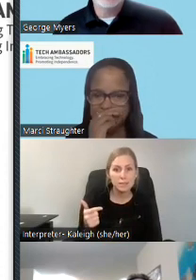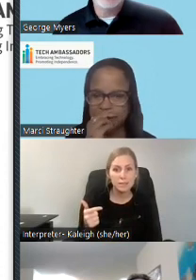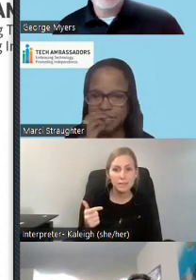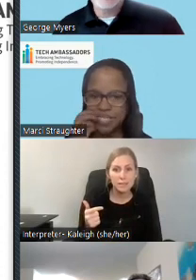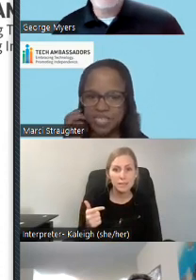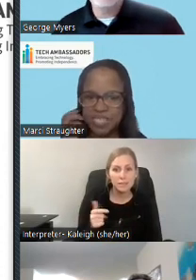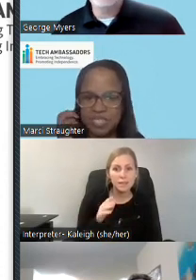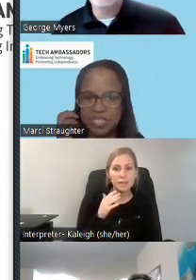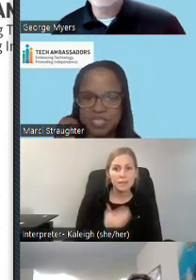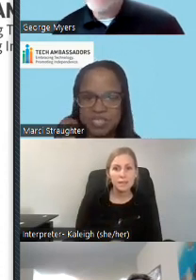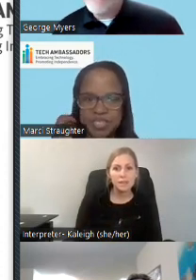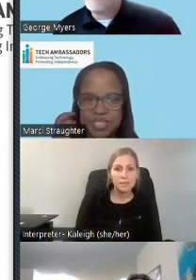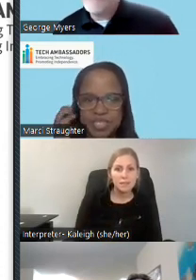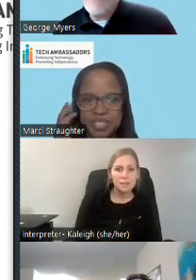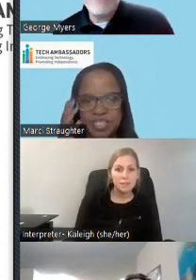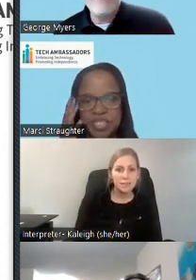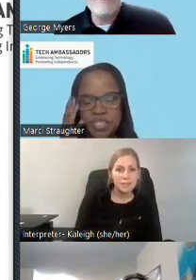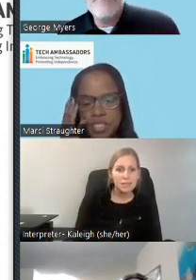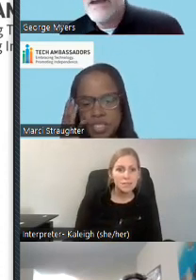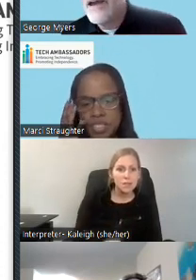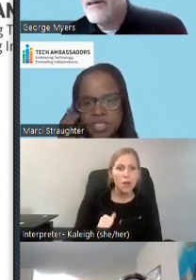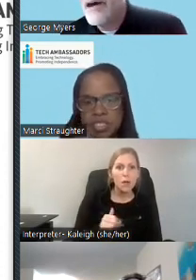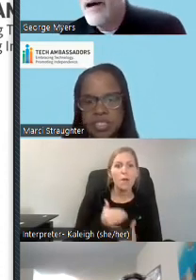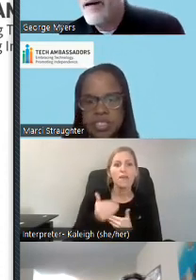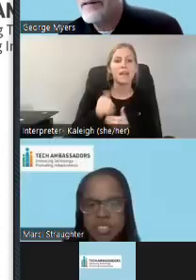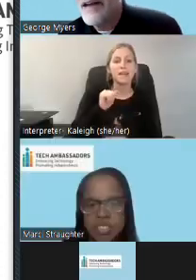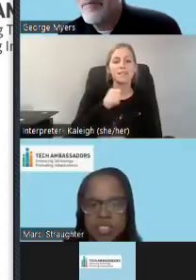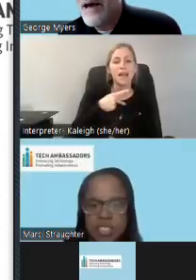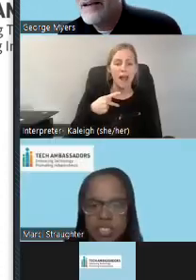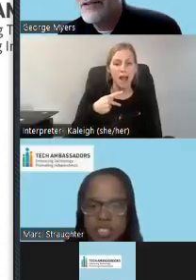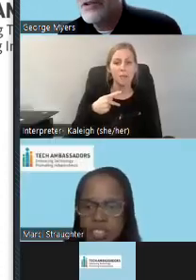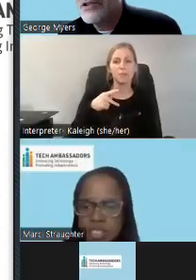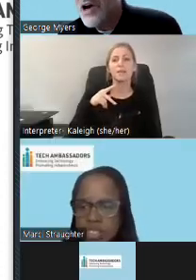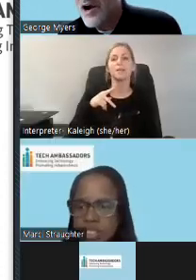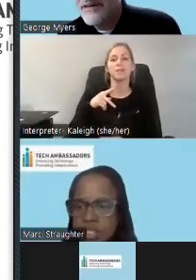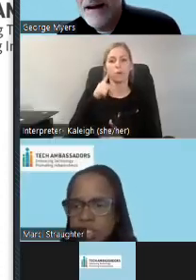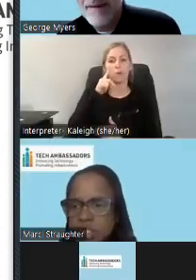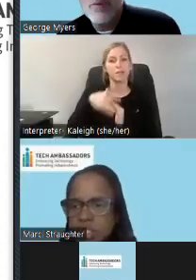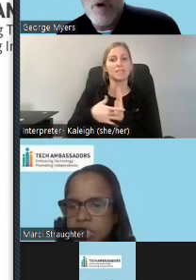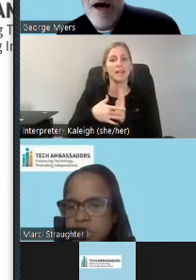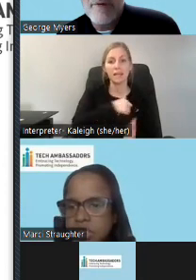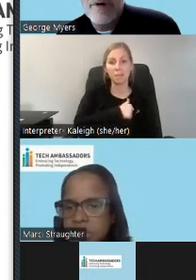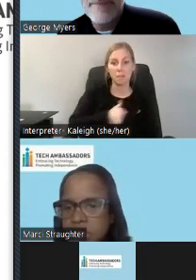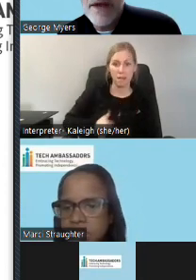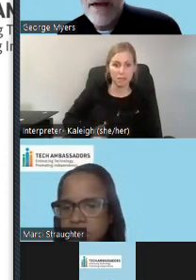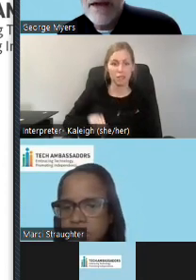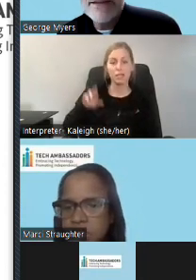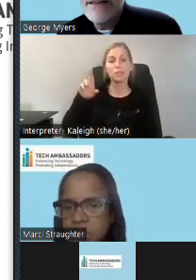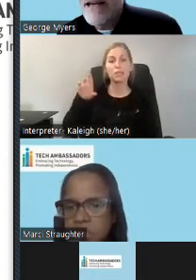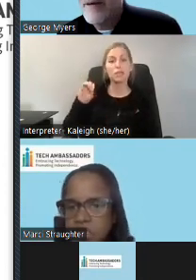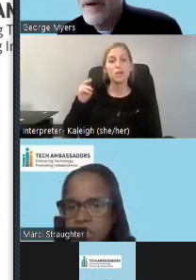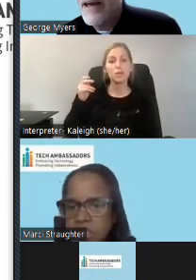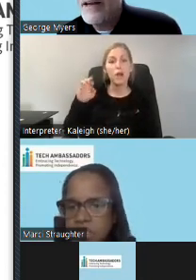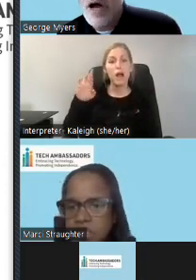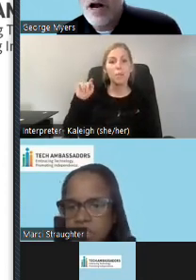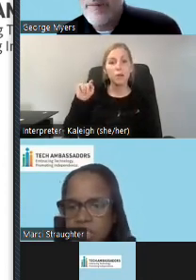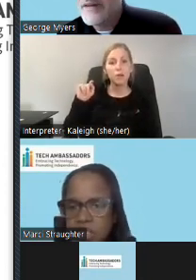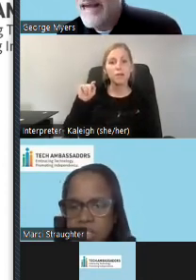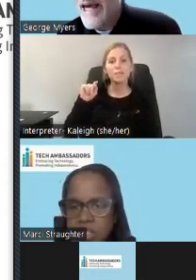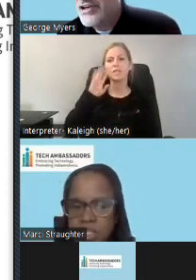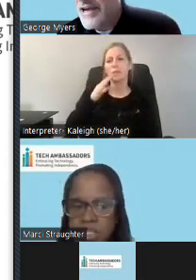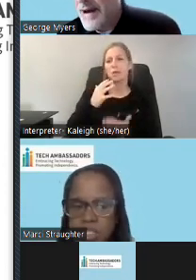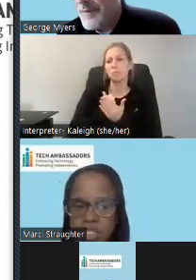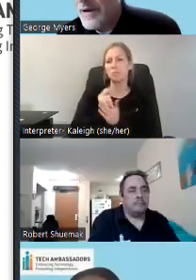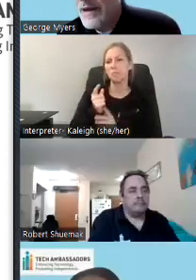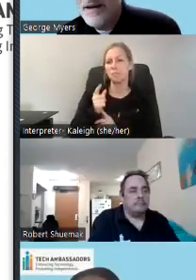next app we have, and Tech Ambassador to talk about that app, Robert, is going to take a minute and talk